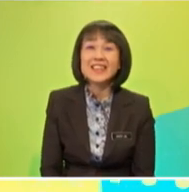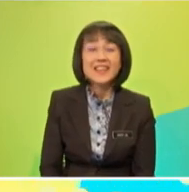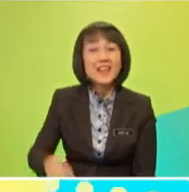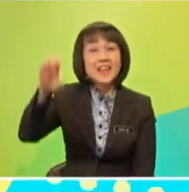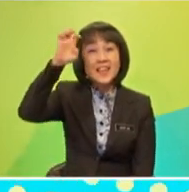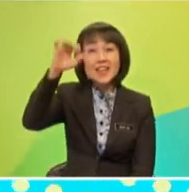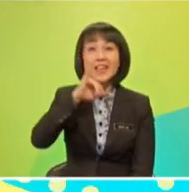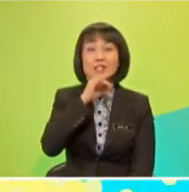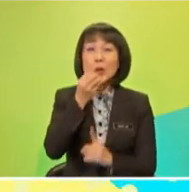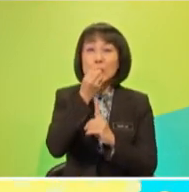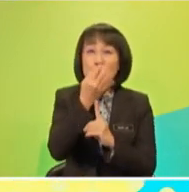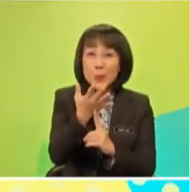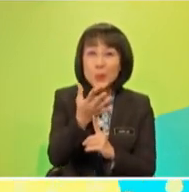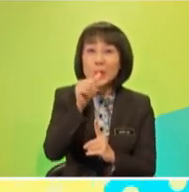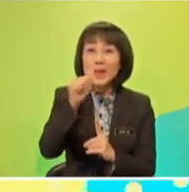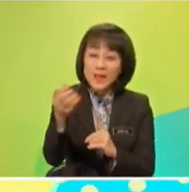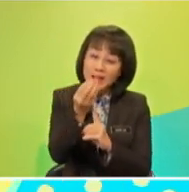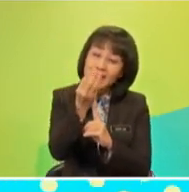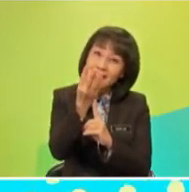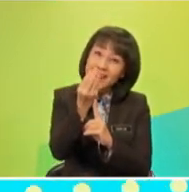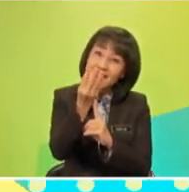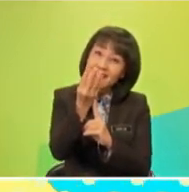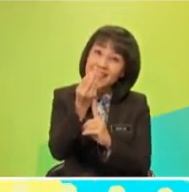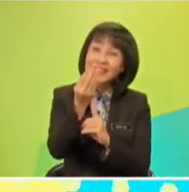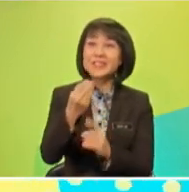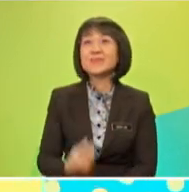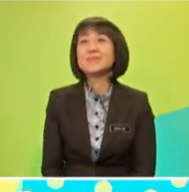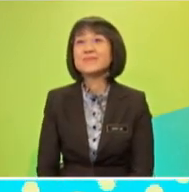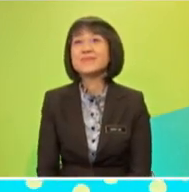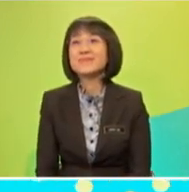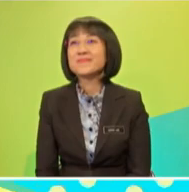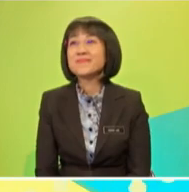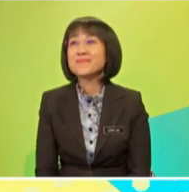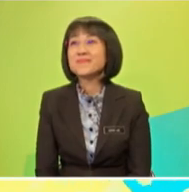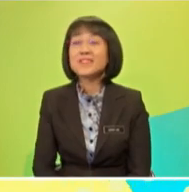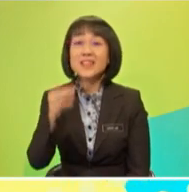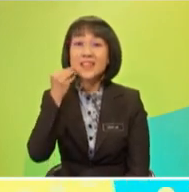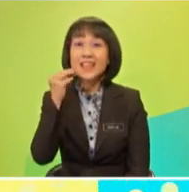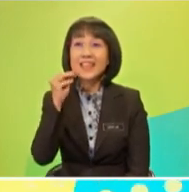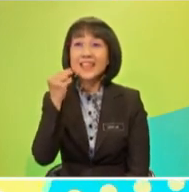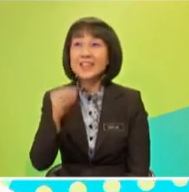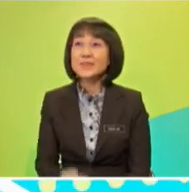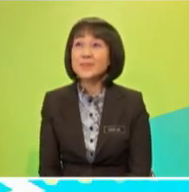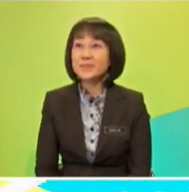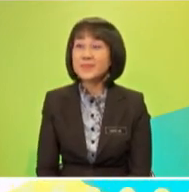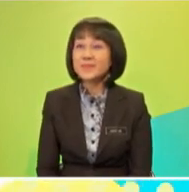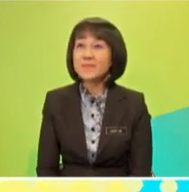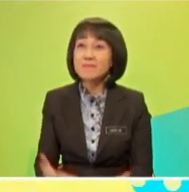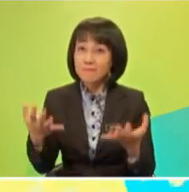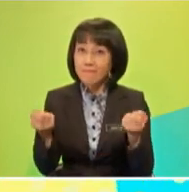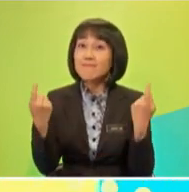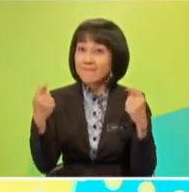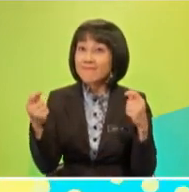He's blowing a candle. Good job. Good try. And Megan. Megan, do you want to